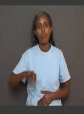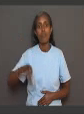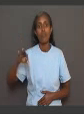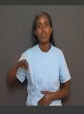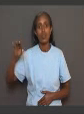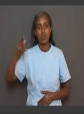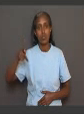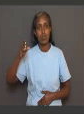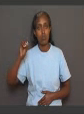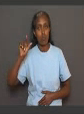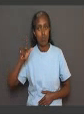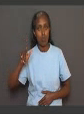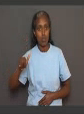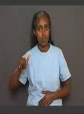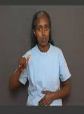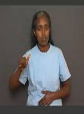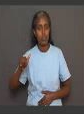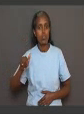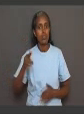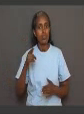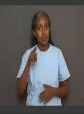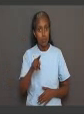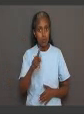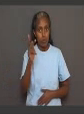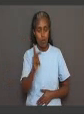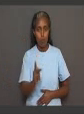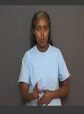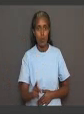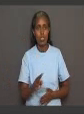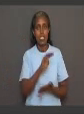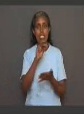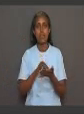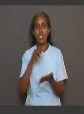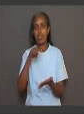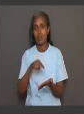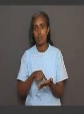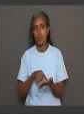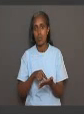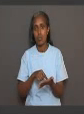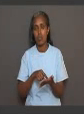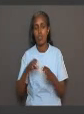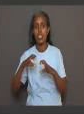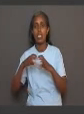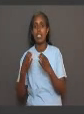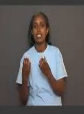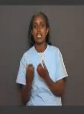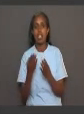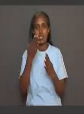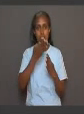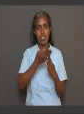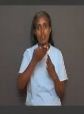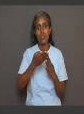frequency polygon, you plot the midpoints of the class